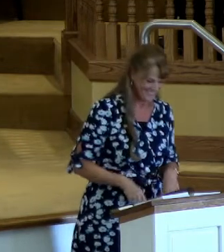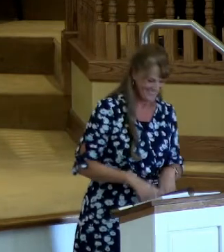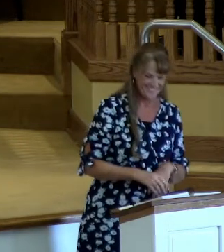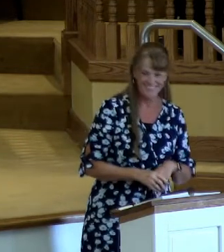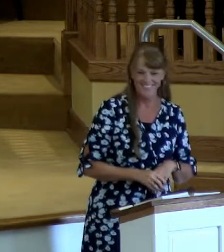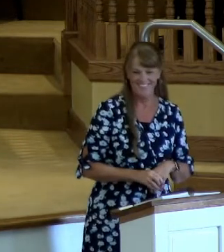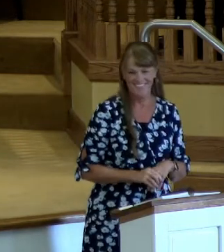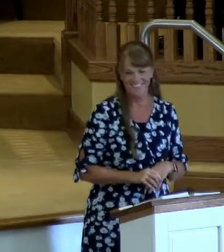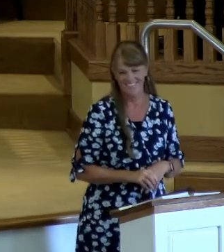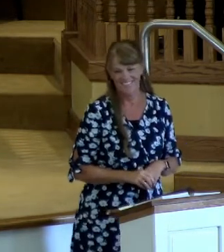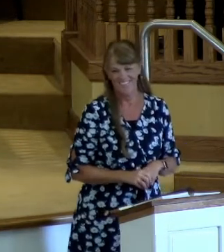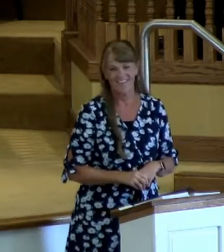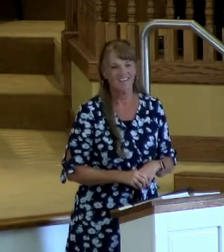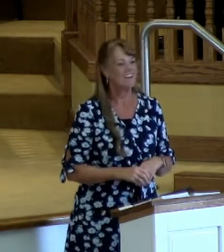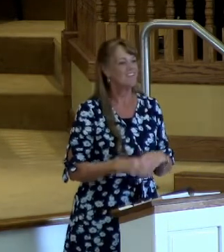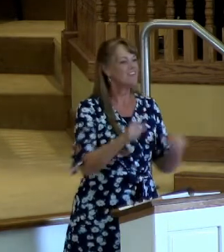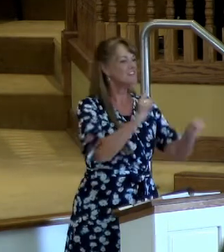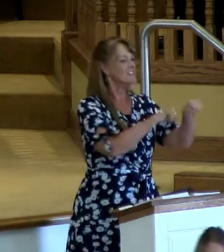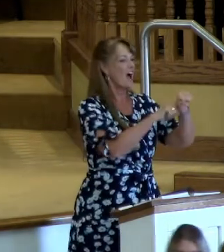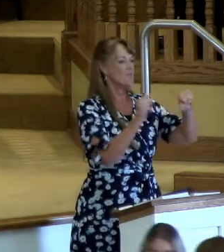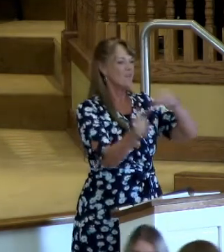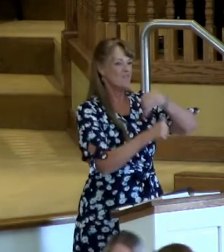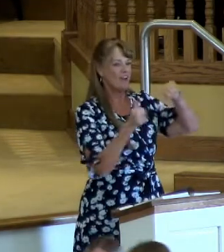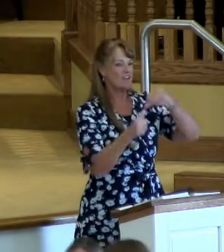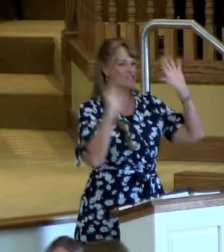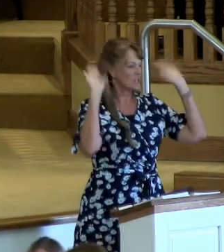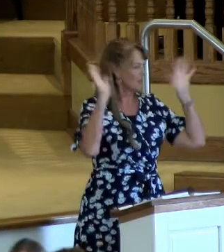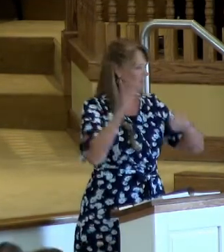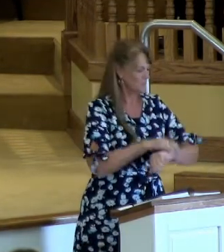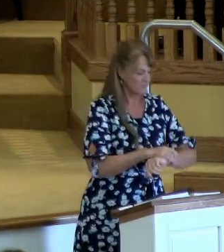First, have a time of fellowship with one another.